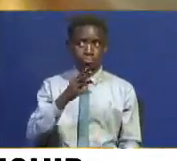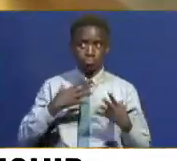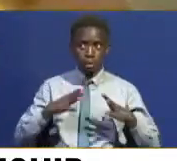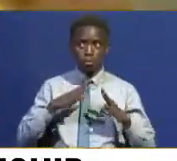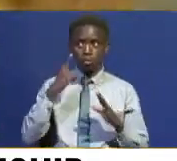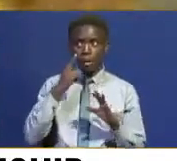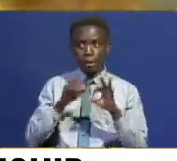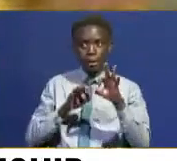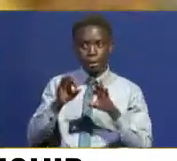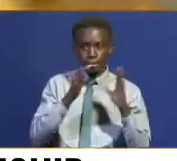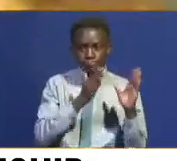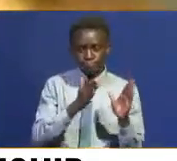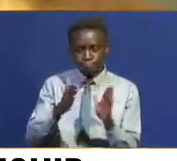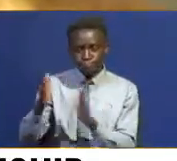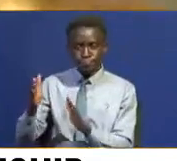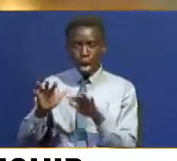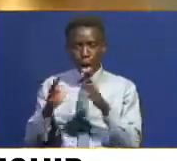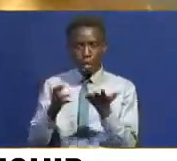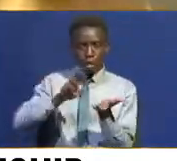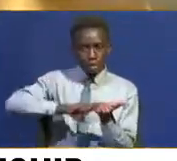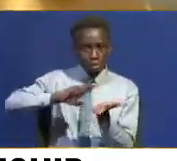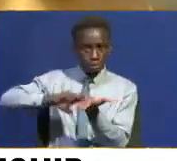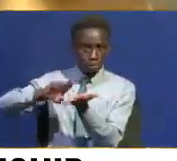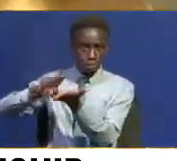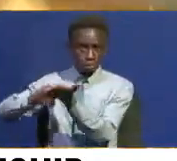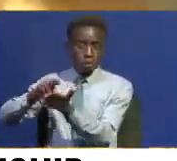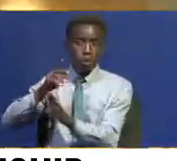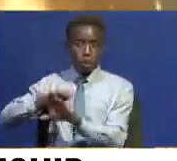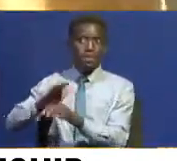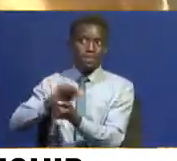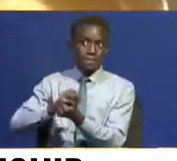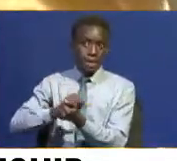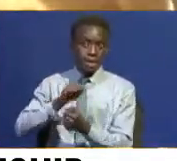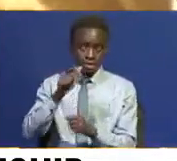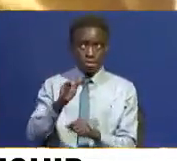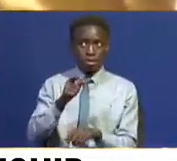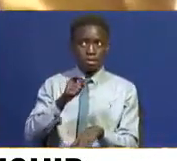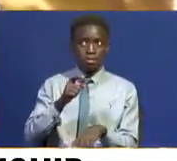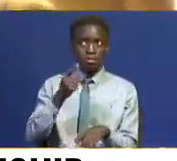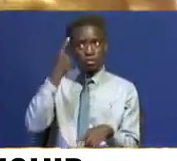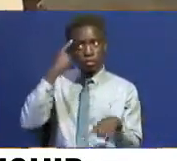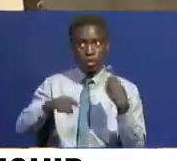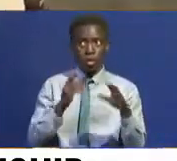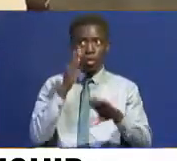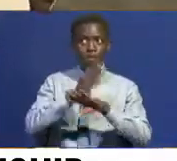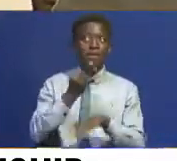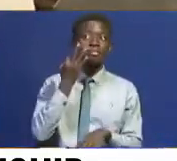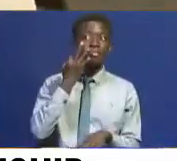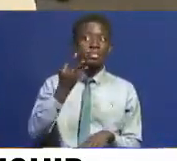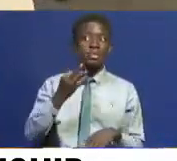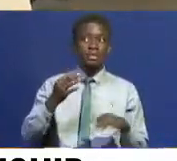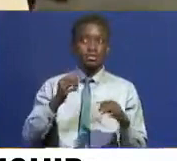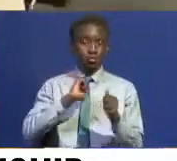as weigh-in and registration on Friday ahead of the competition. Over 300 athletes will compete for top